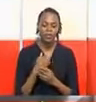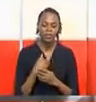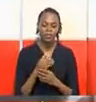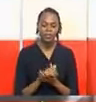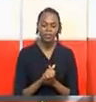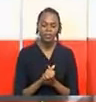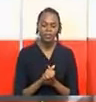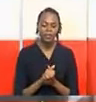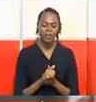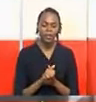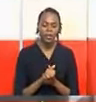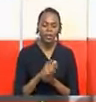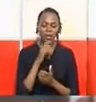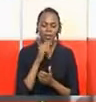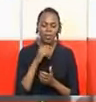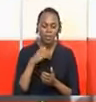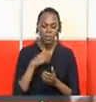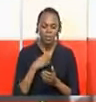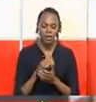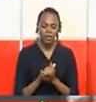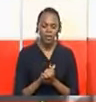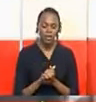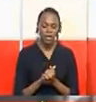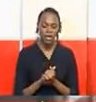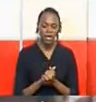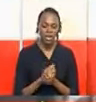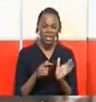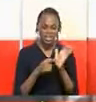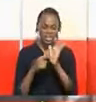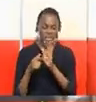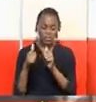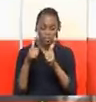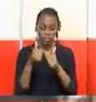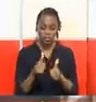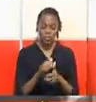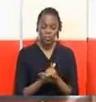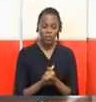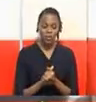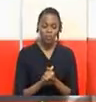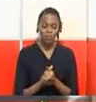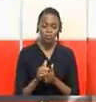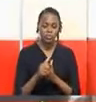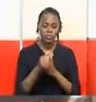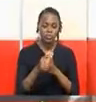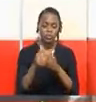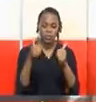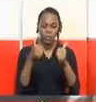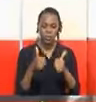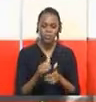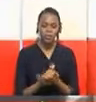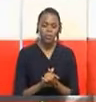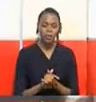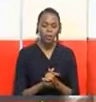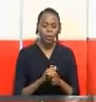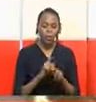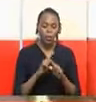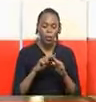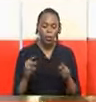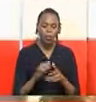My dad was a great role model, a great leader, and a great family man.